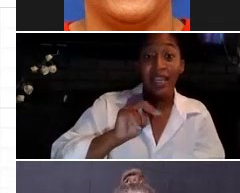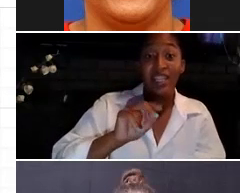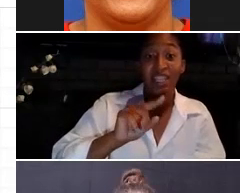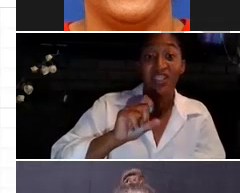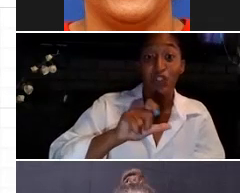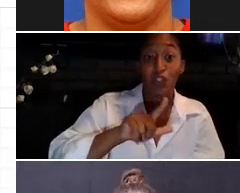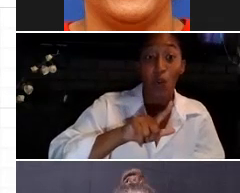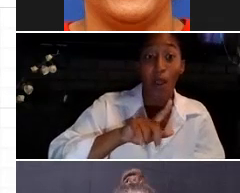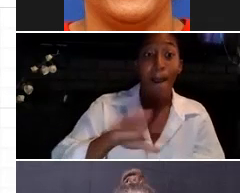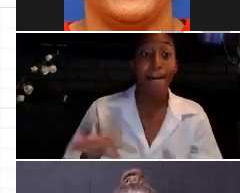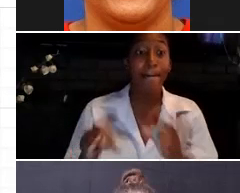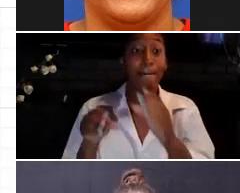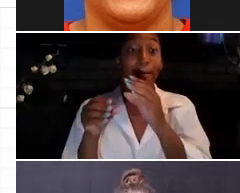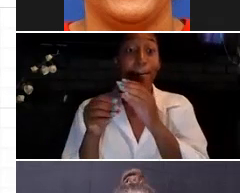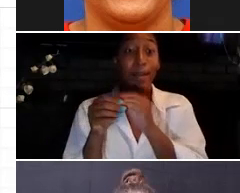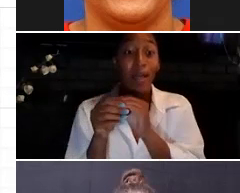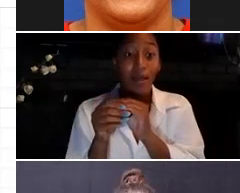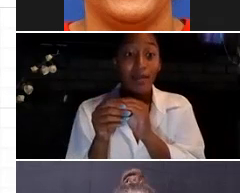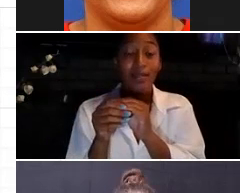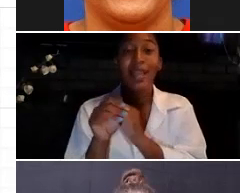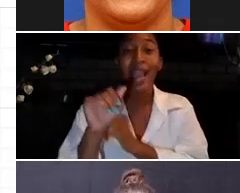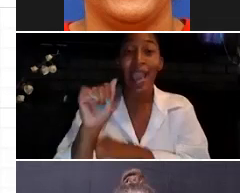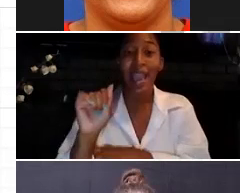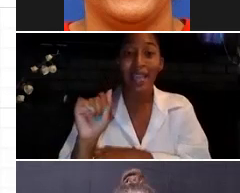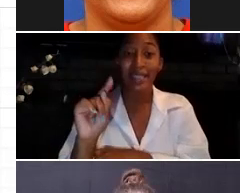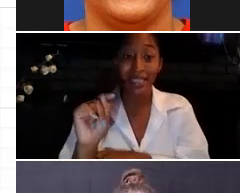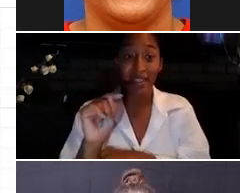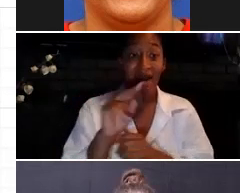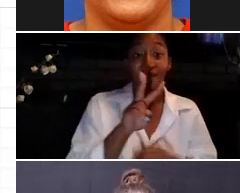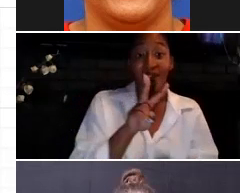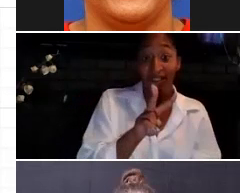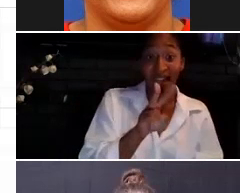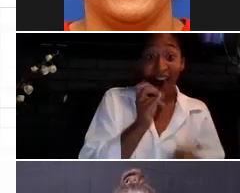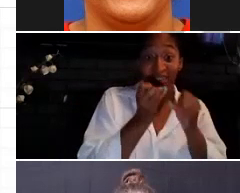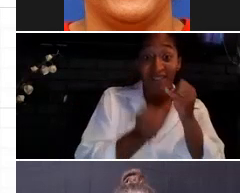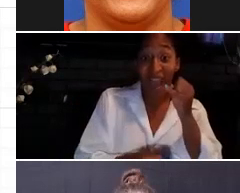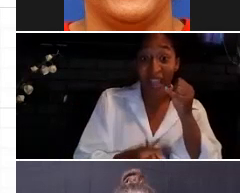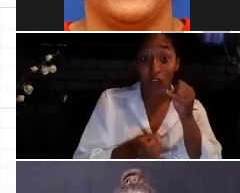T. Okay. And then V final